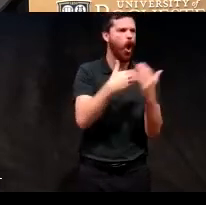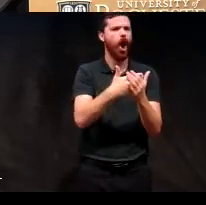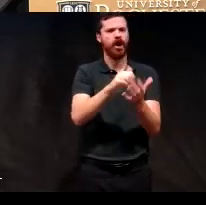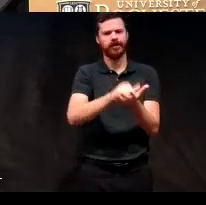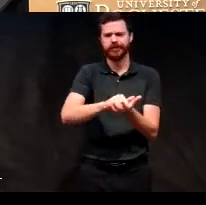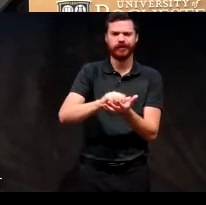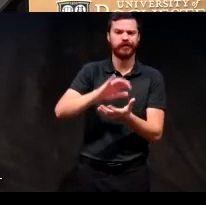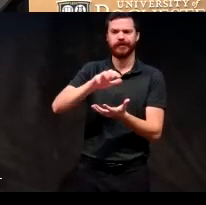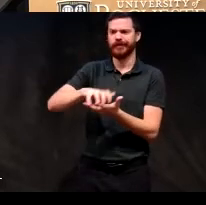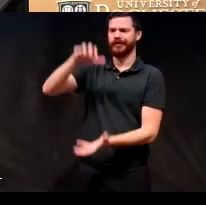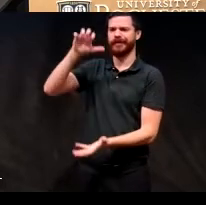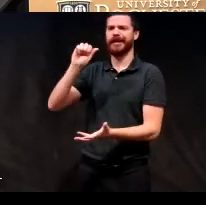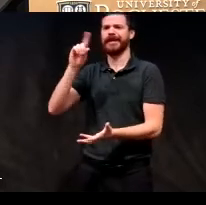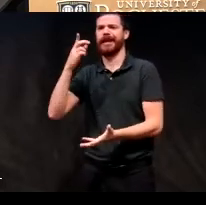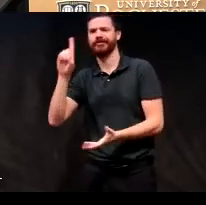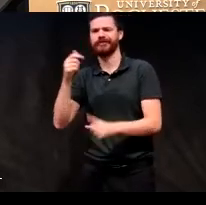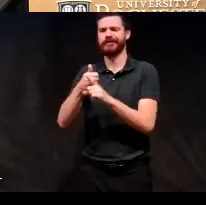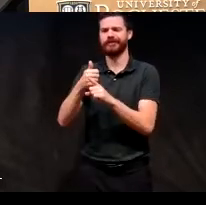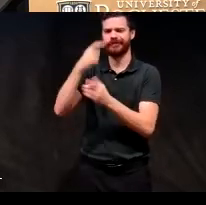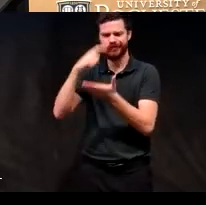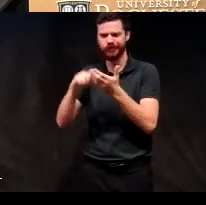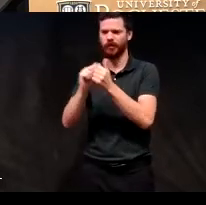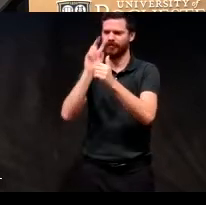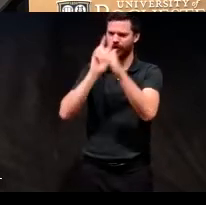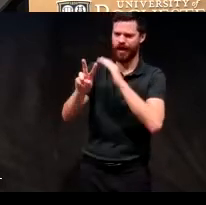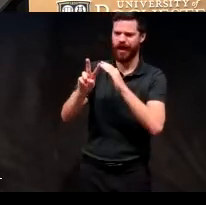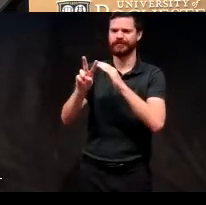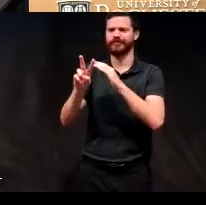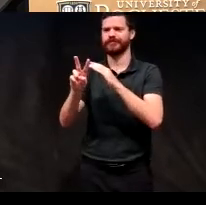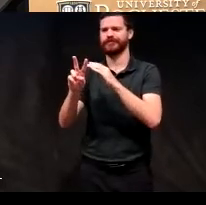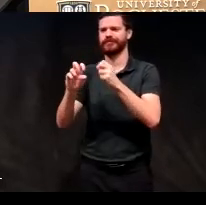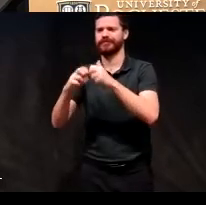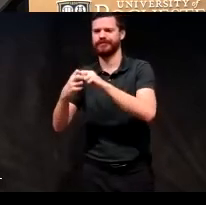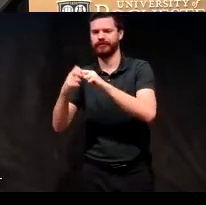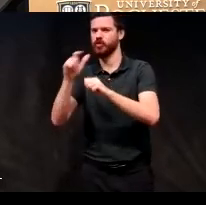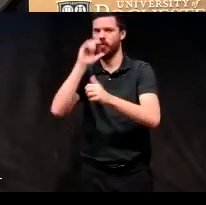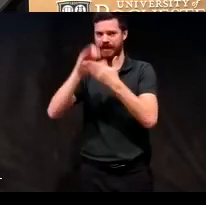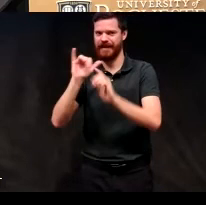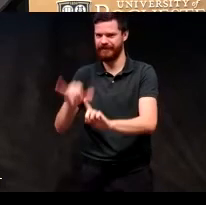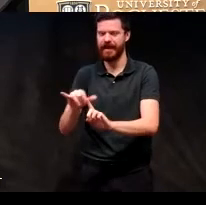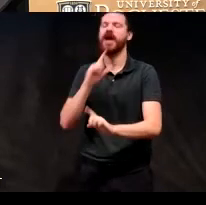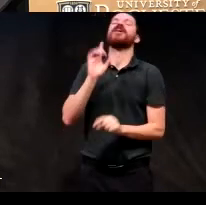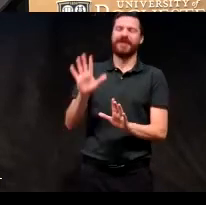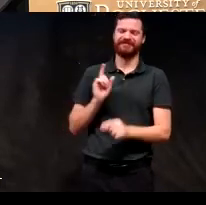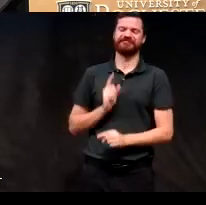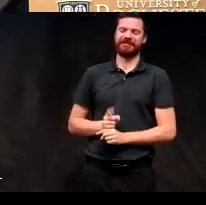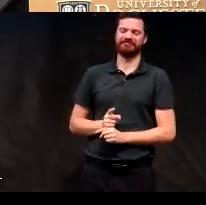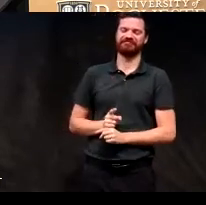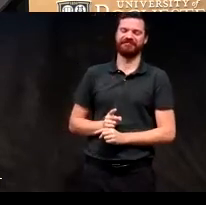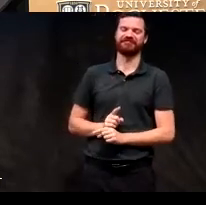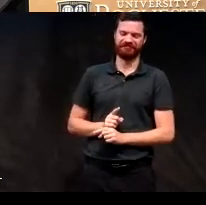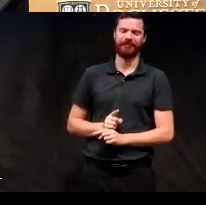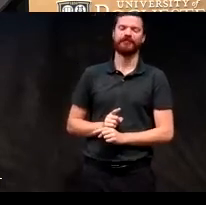data about it as a phenomenon with prognostic implications. Not really. Correct. I